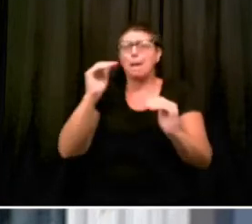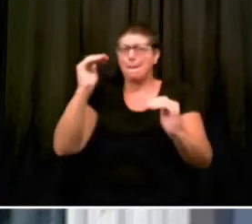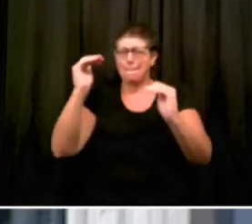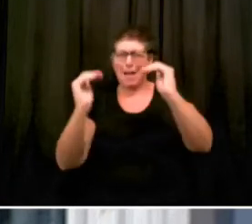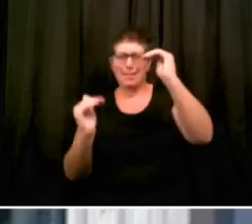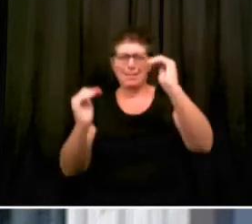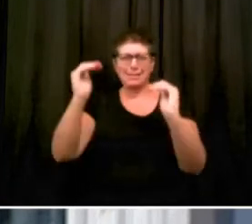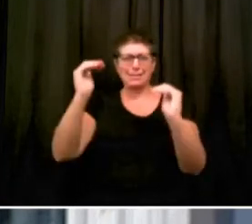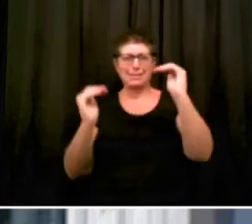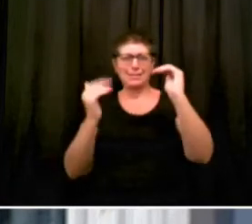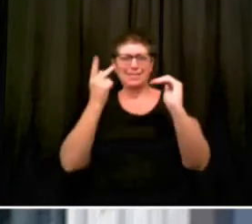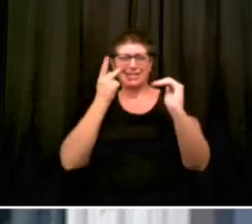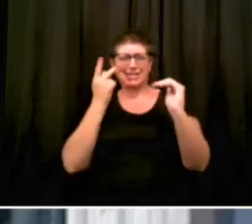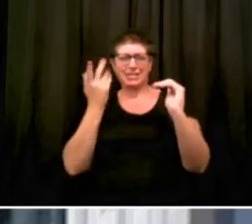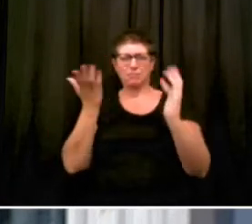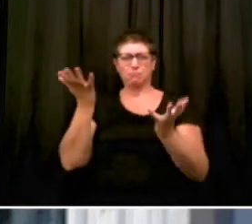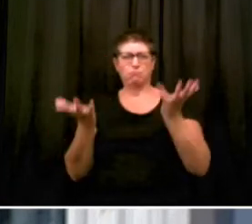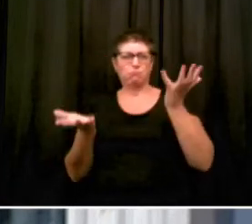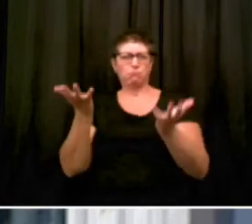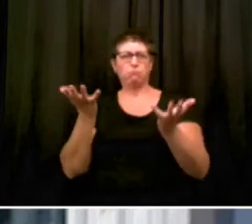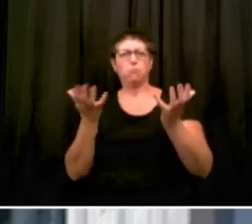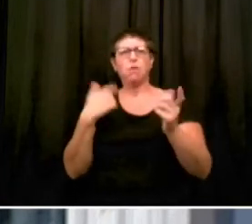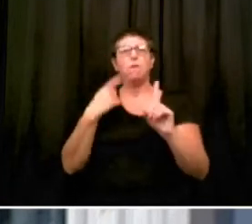changing behavior, getting officers,